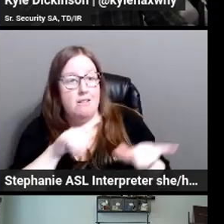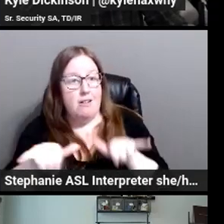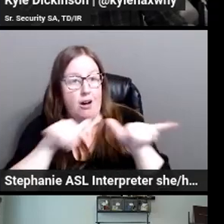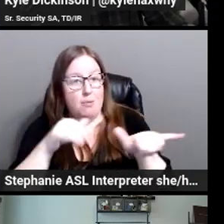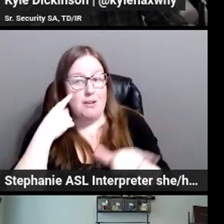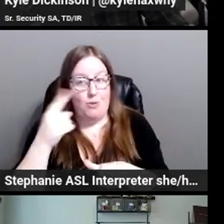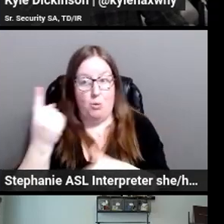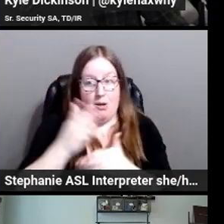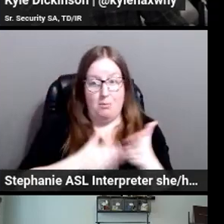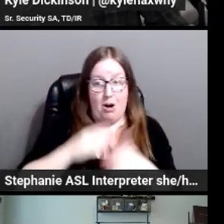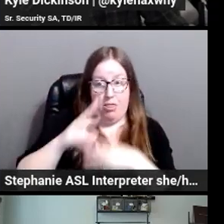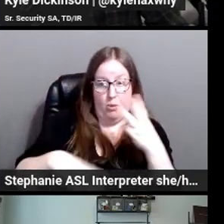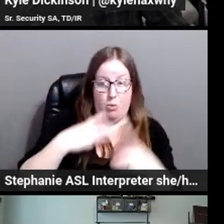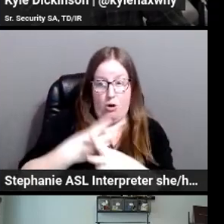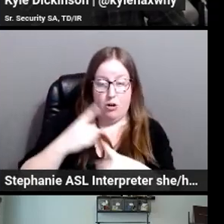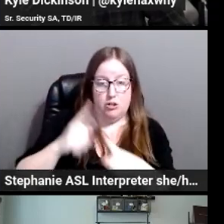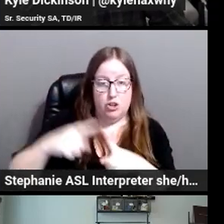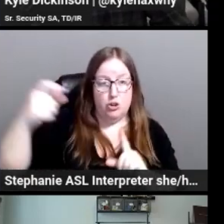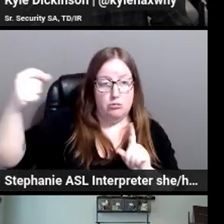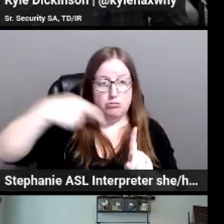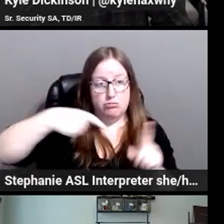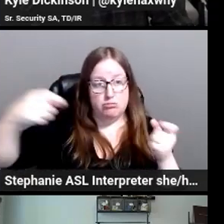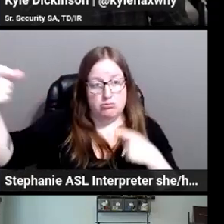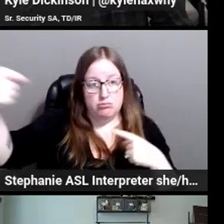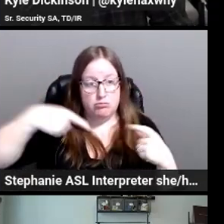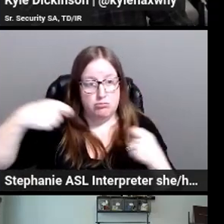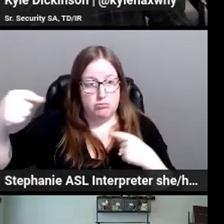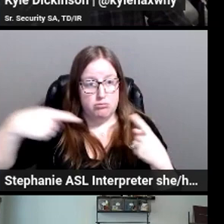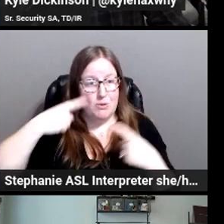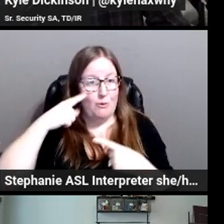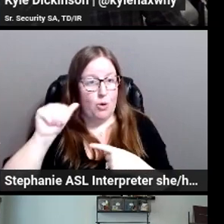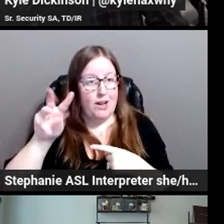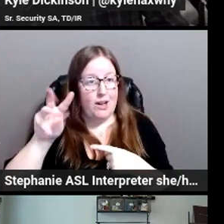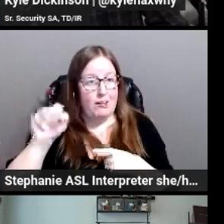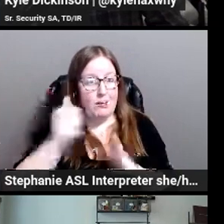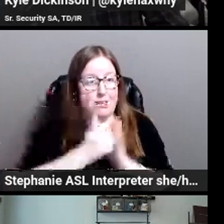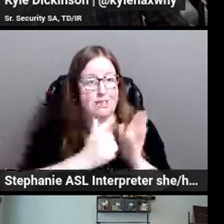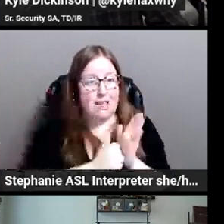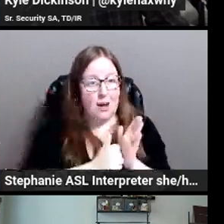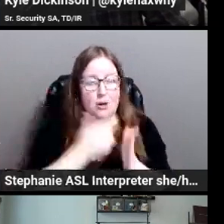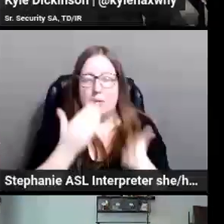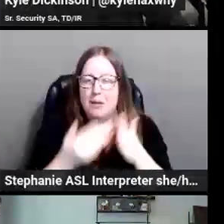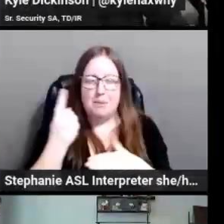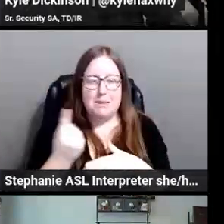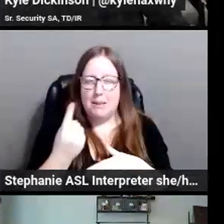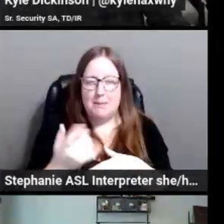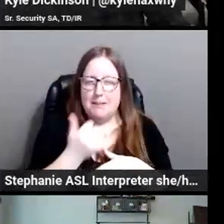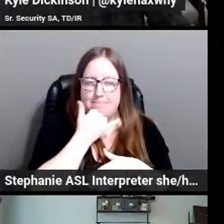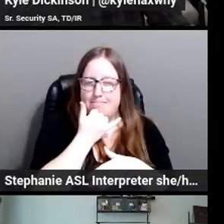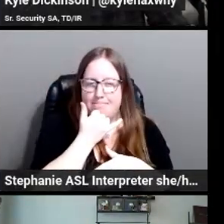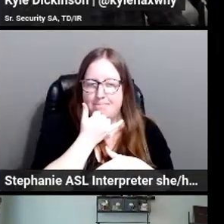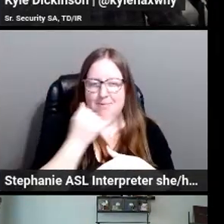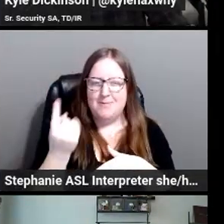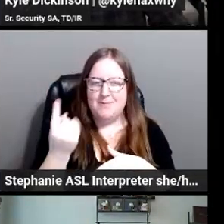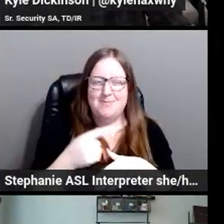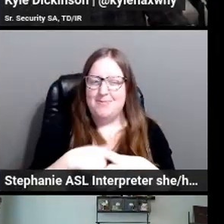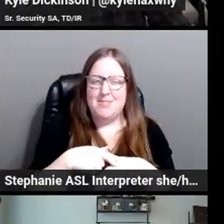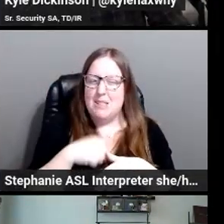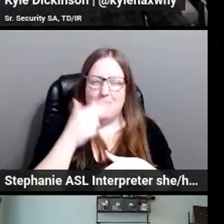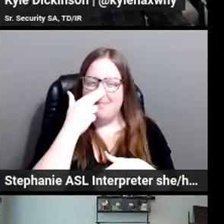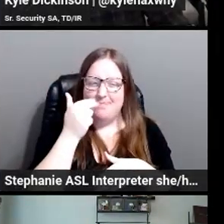part of the world to be communicating to resources or my AWS account, there might be something afoot, some funny business, as they